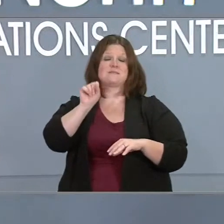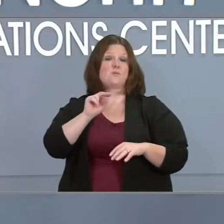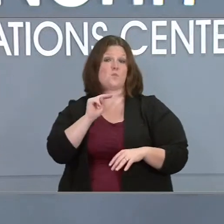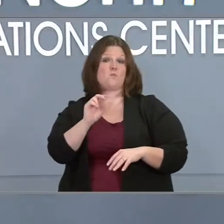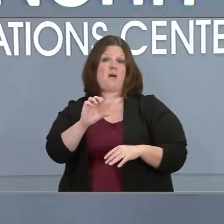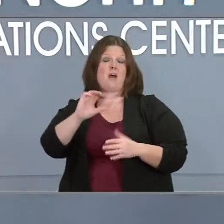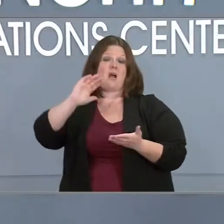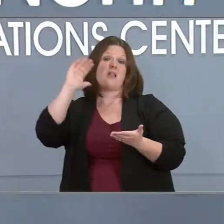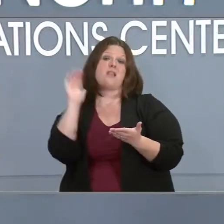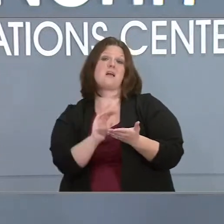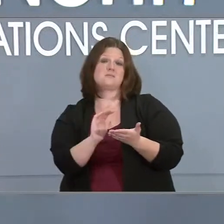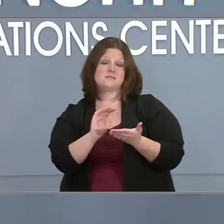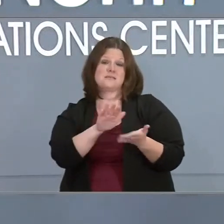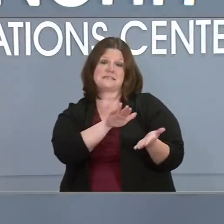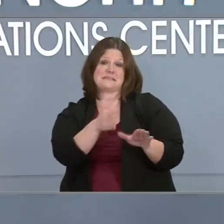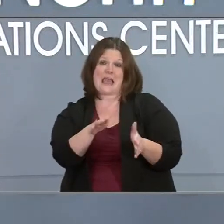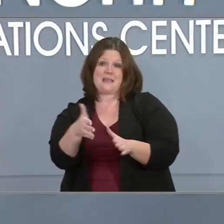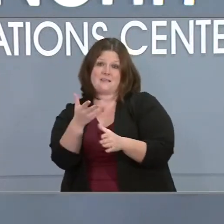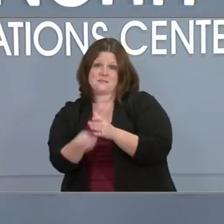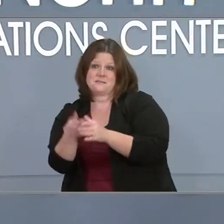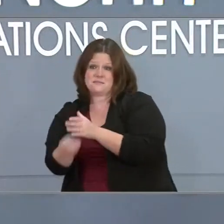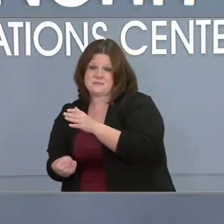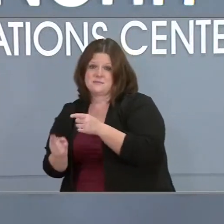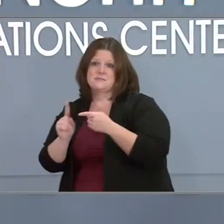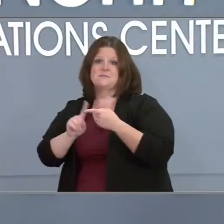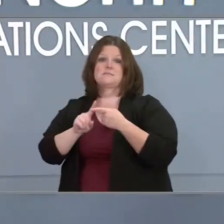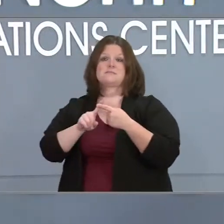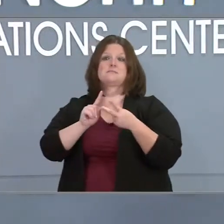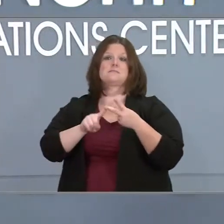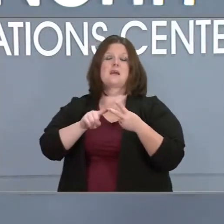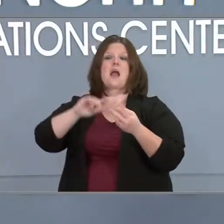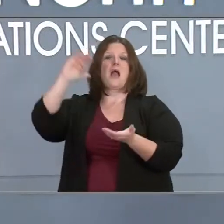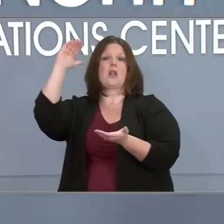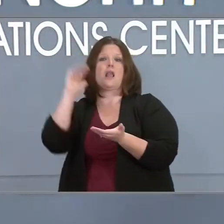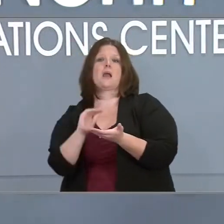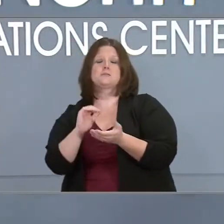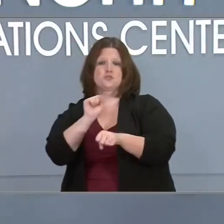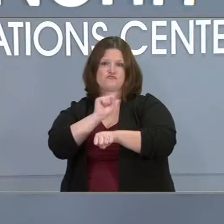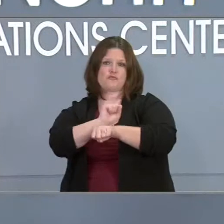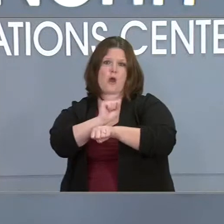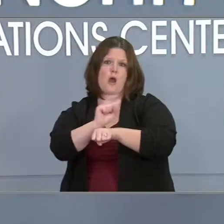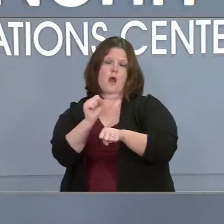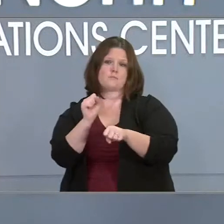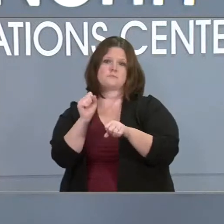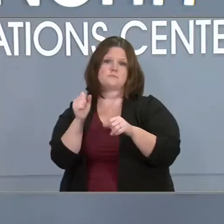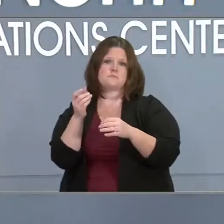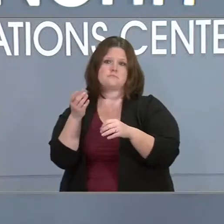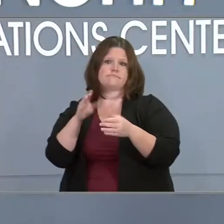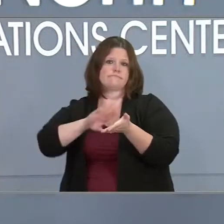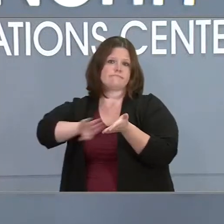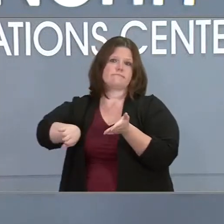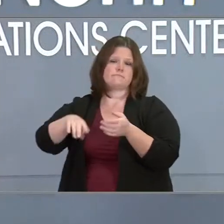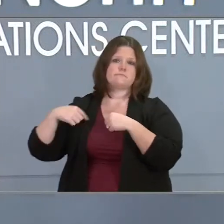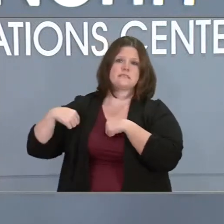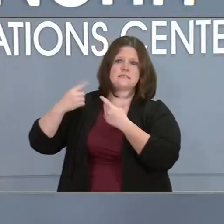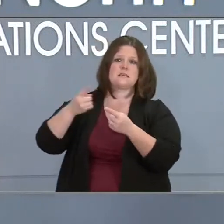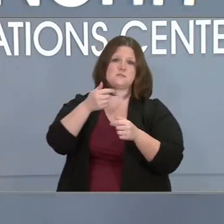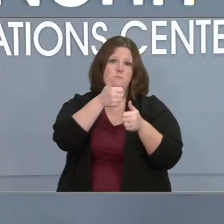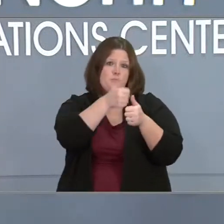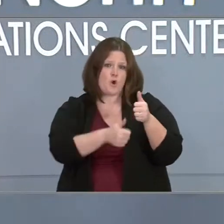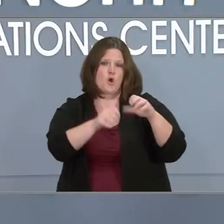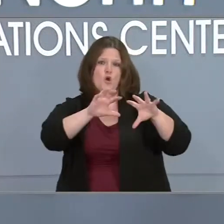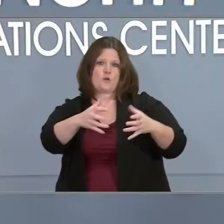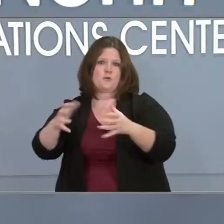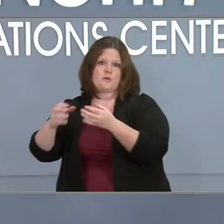per capita and among the lowest states in job loss per capita. I think the steps that we've taken for